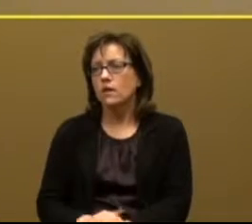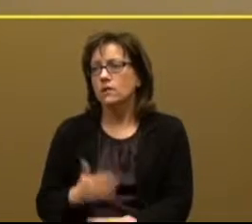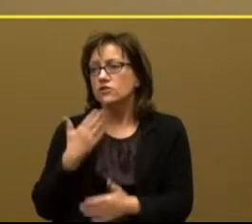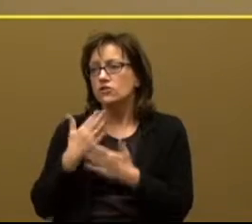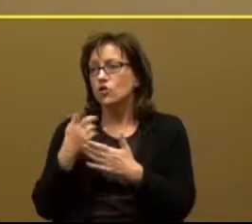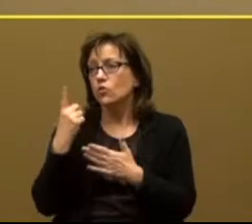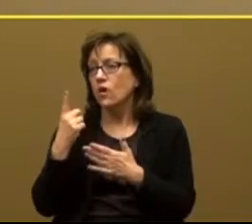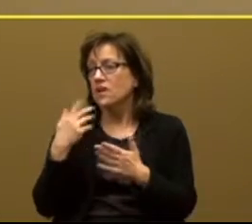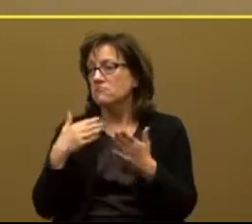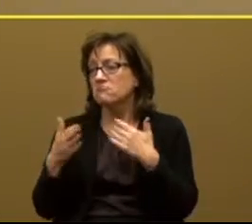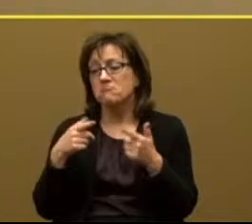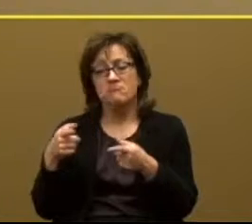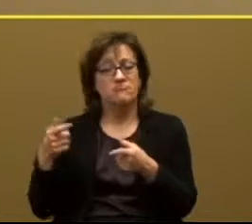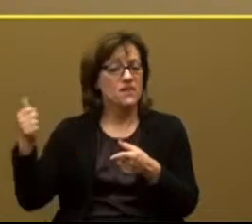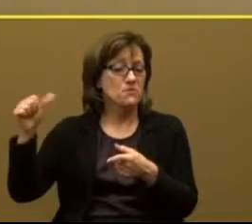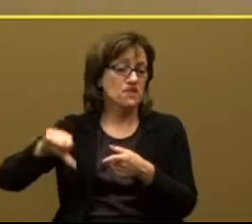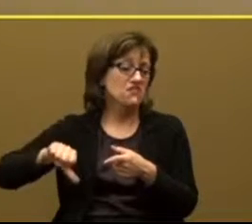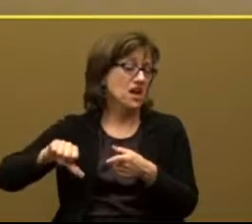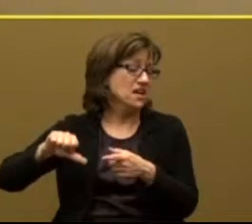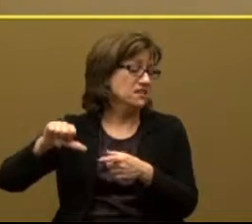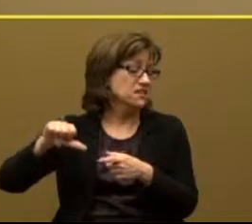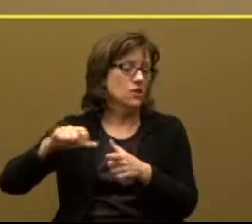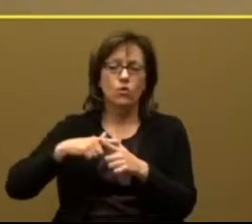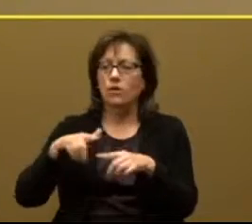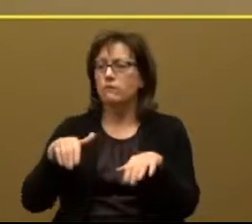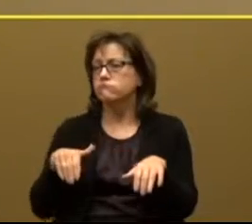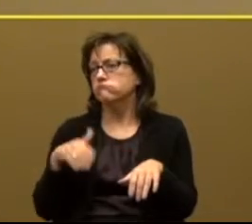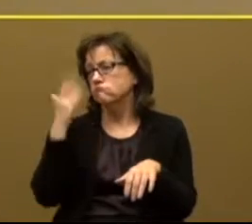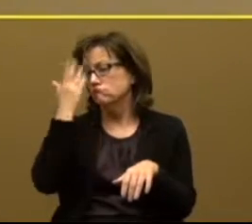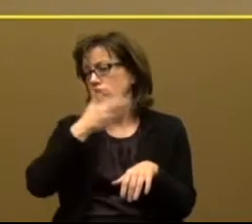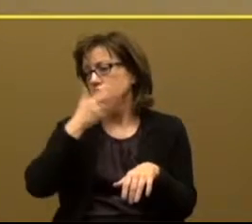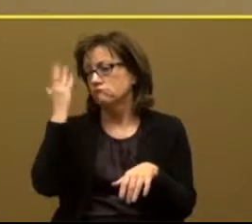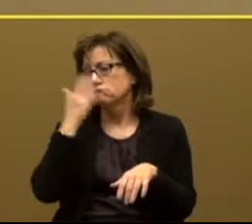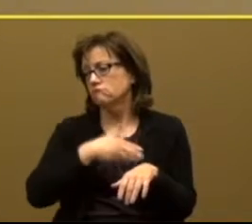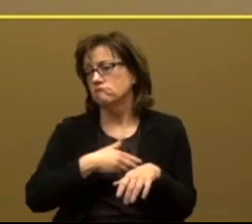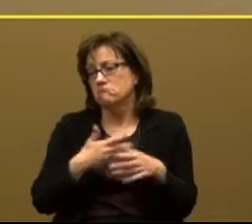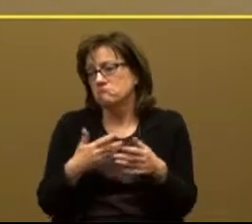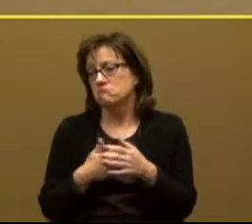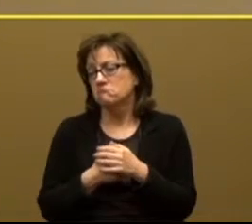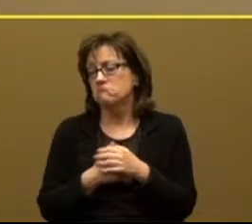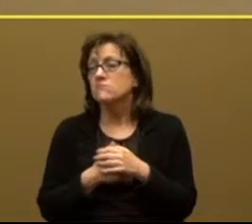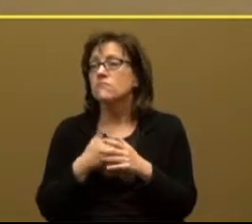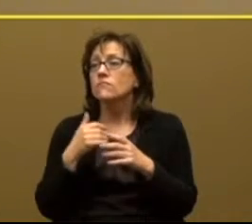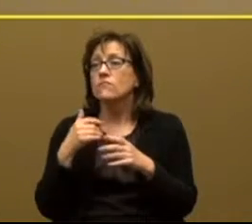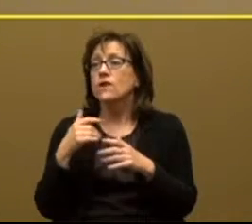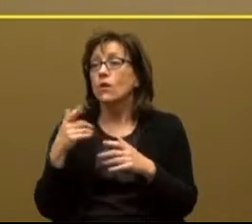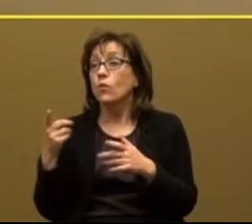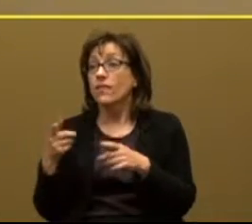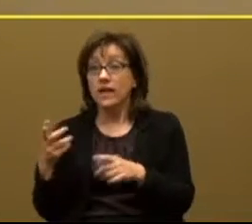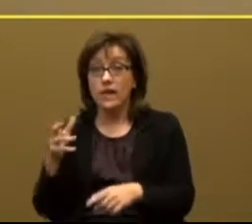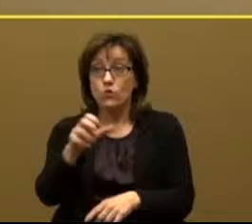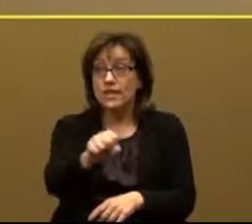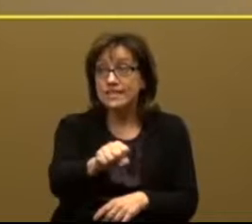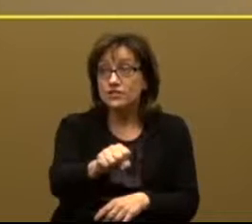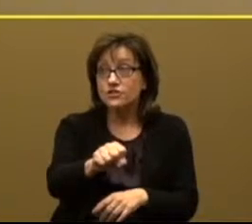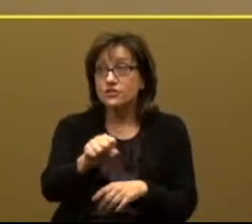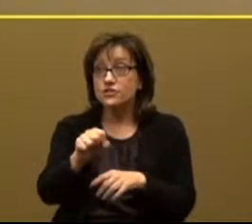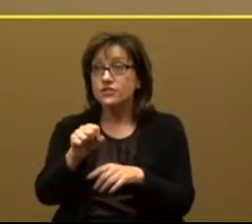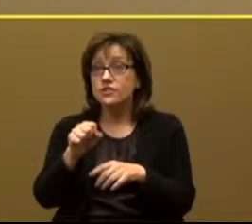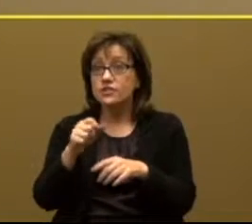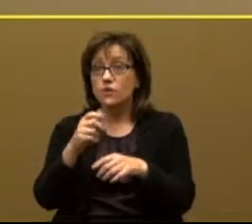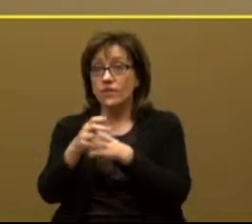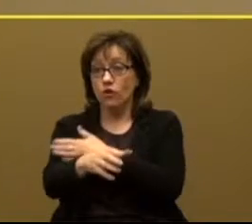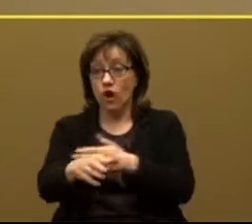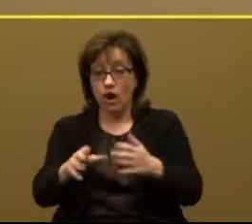whether or not the child rejects it, has no reaction, reaches for the item within an